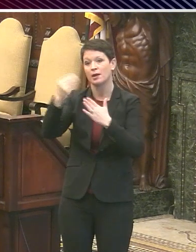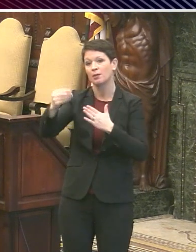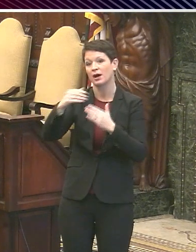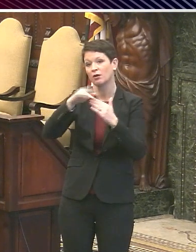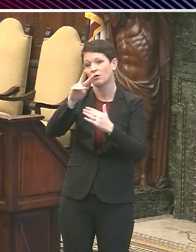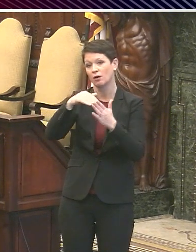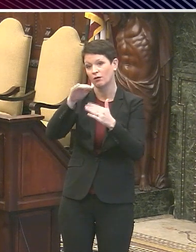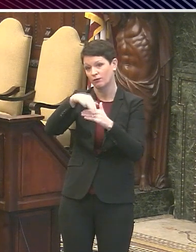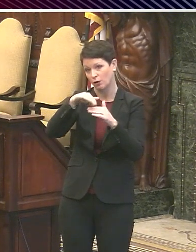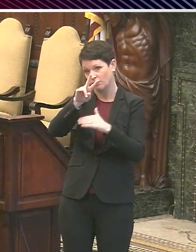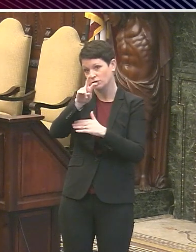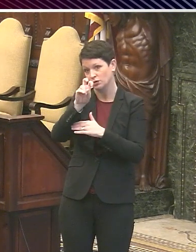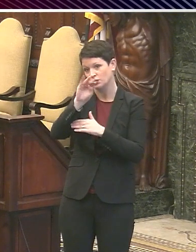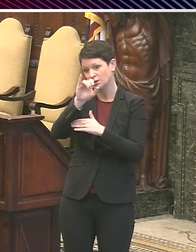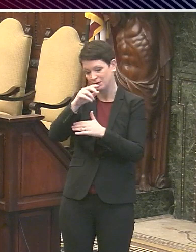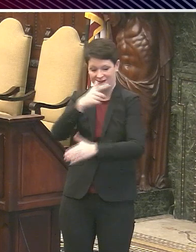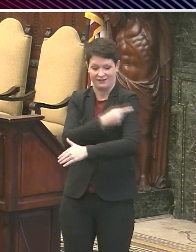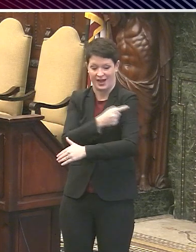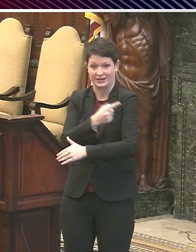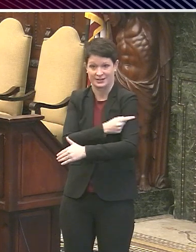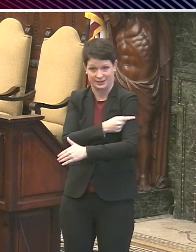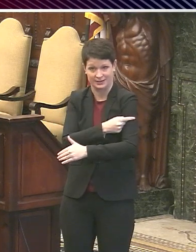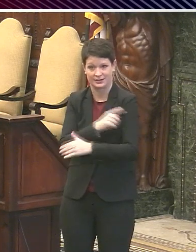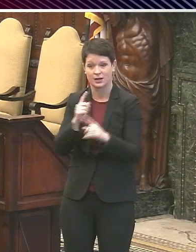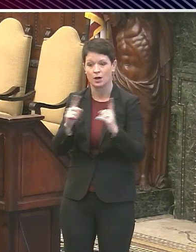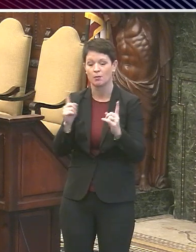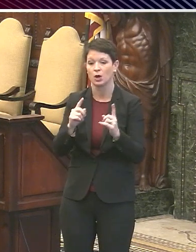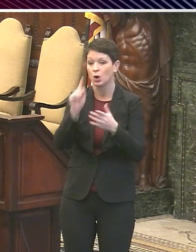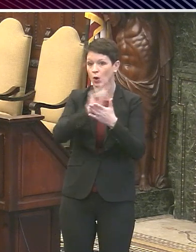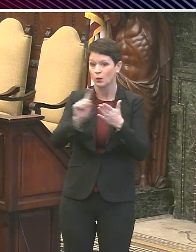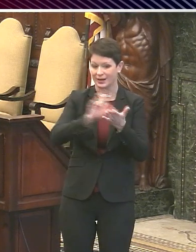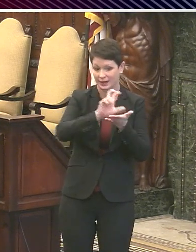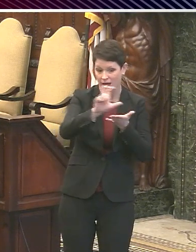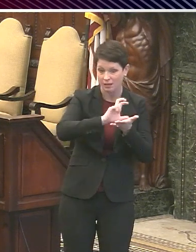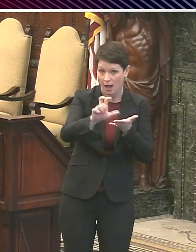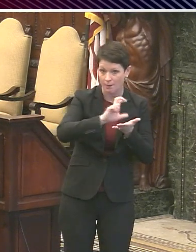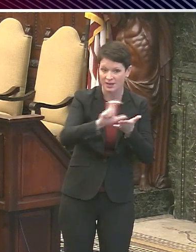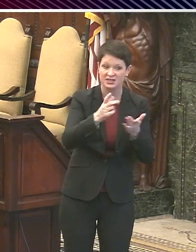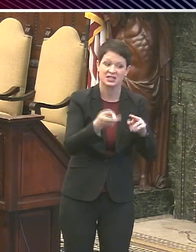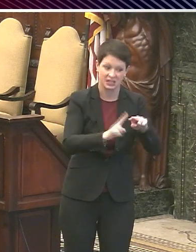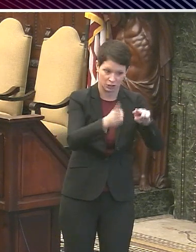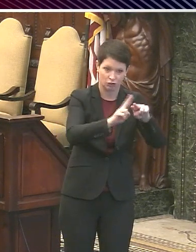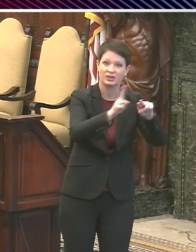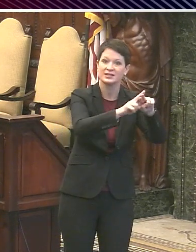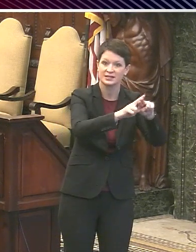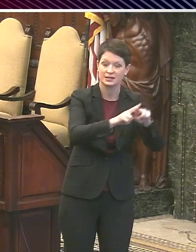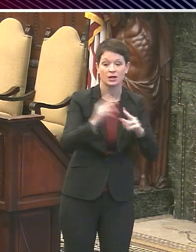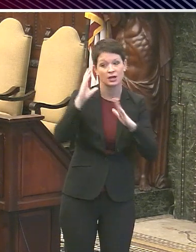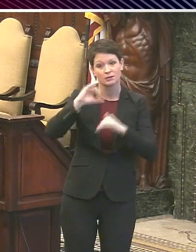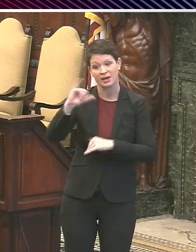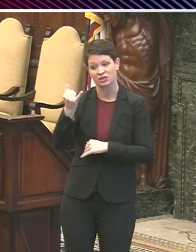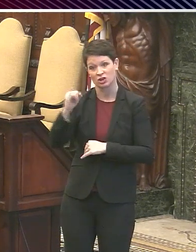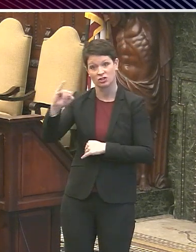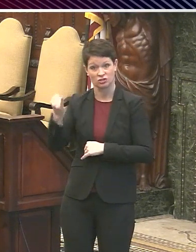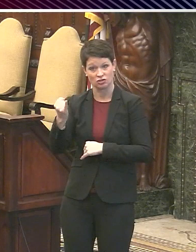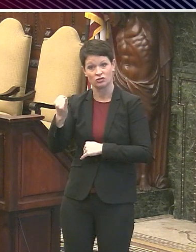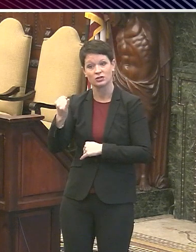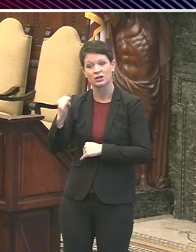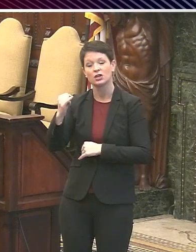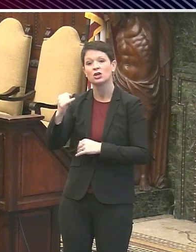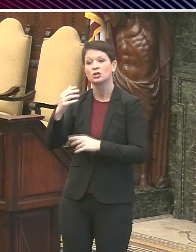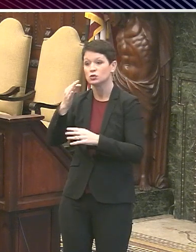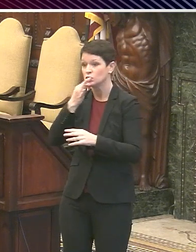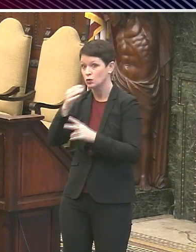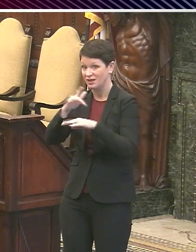million vaccine doses. We're beginning to see our weekly allotments increase, and we expect the Johnson & Johnson vaccine to come